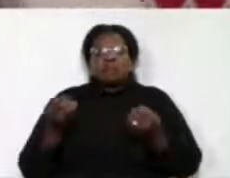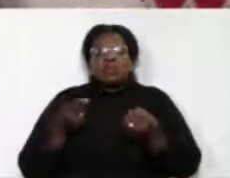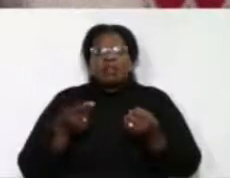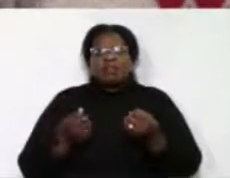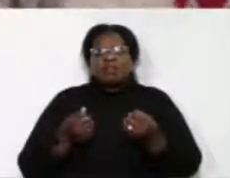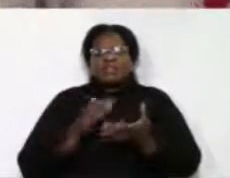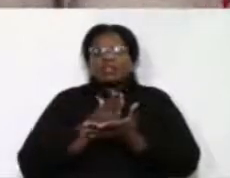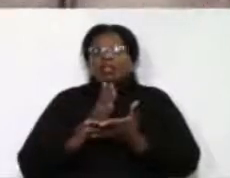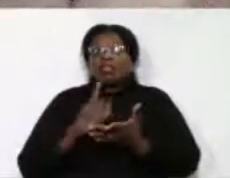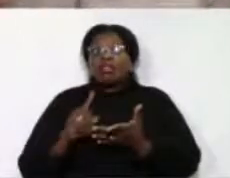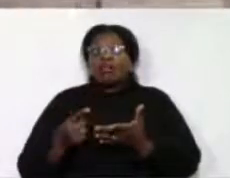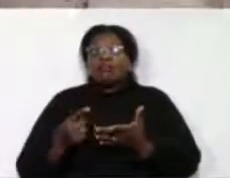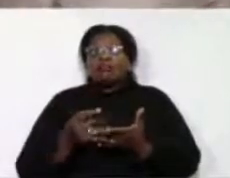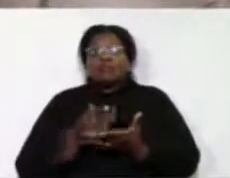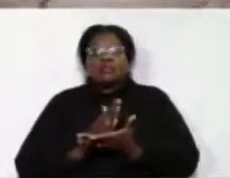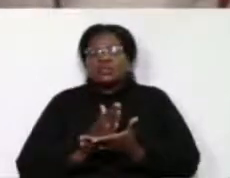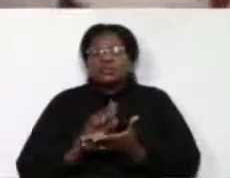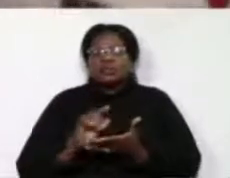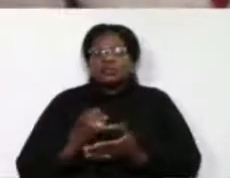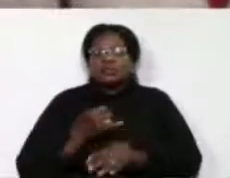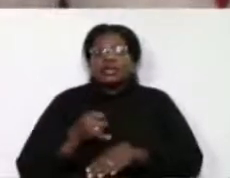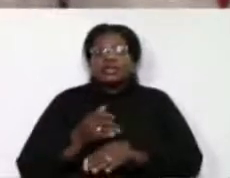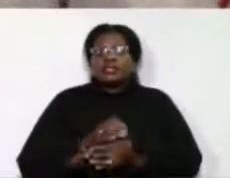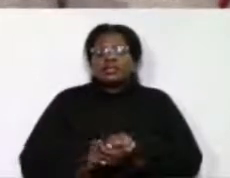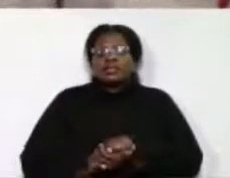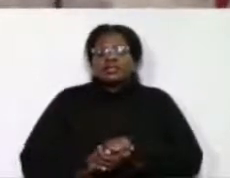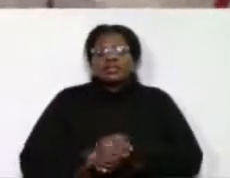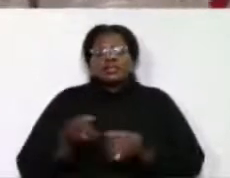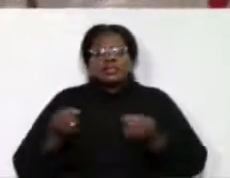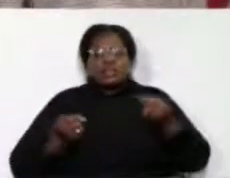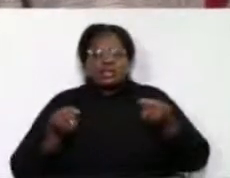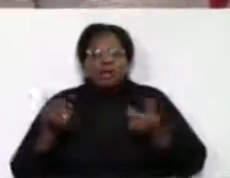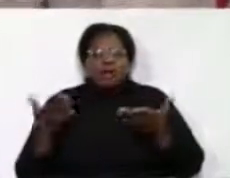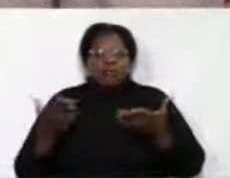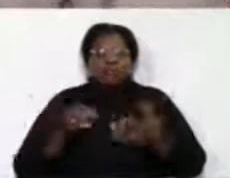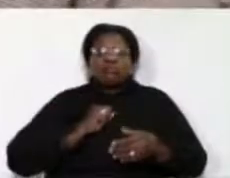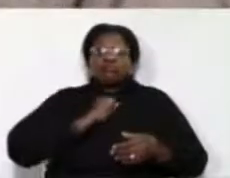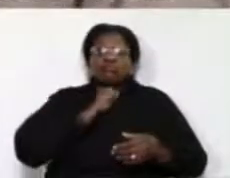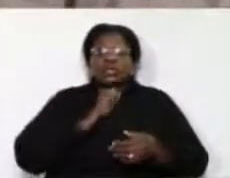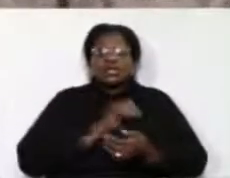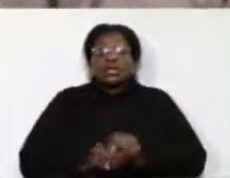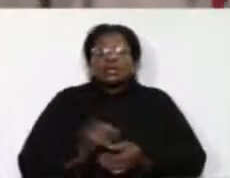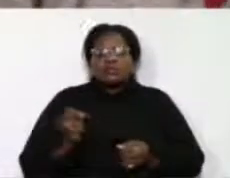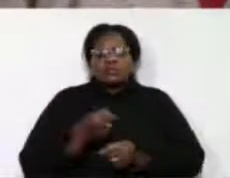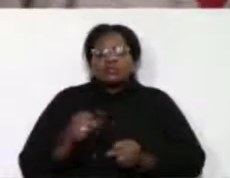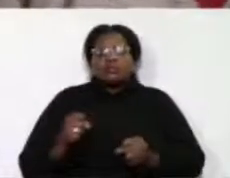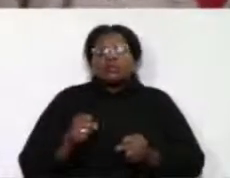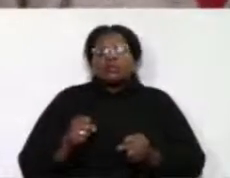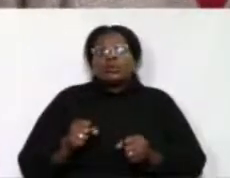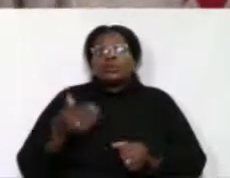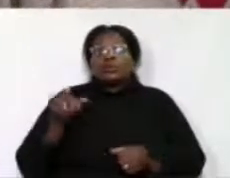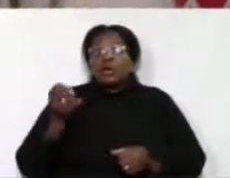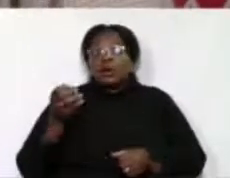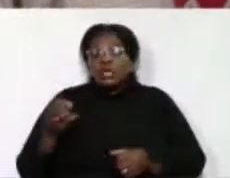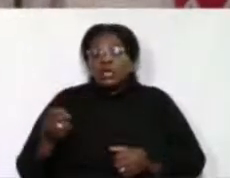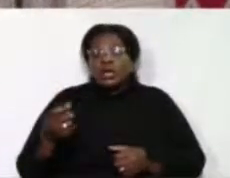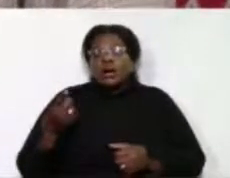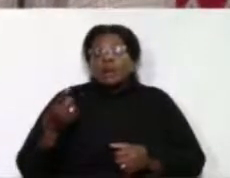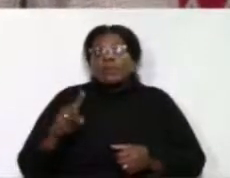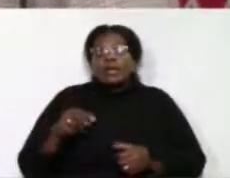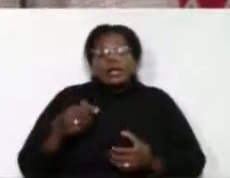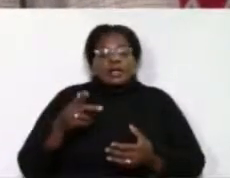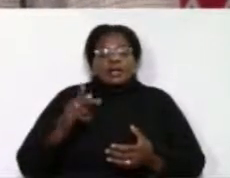assets, obviously, so it's a car or it's a machine. So you can't count it and you can't spend it. Then you've got some things that you